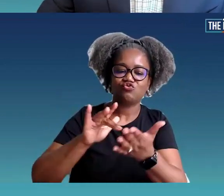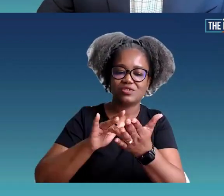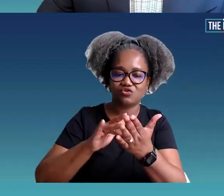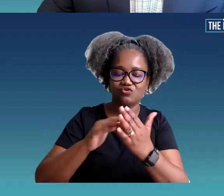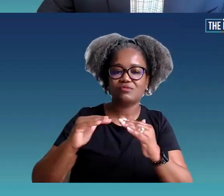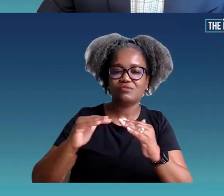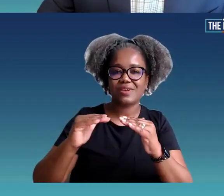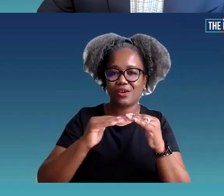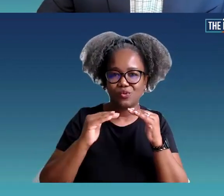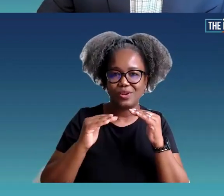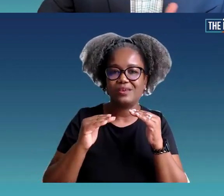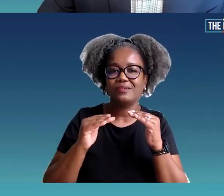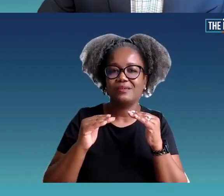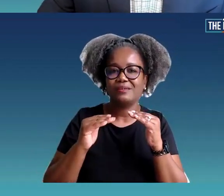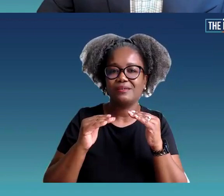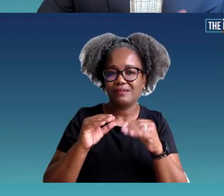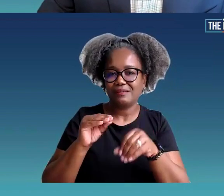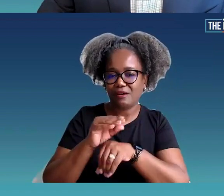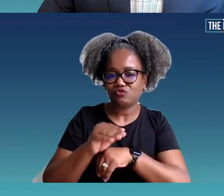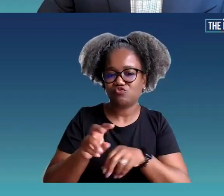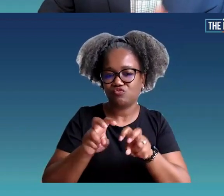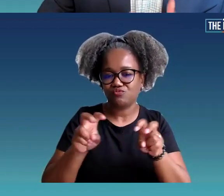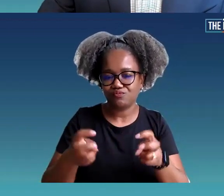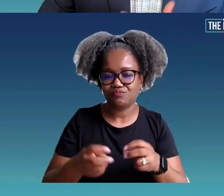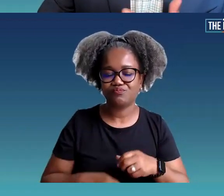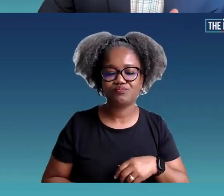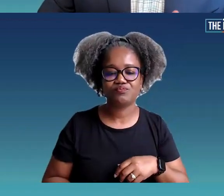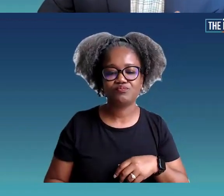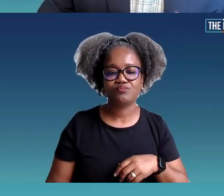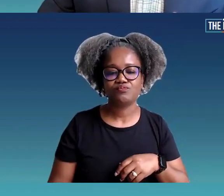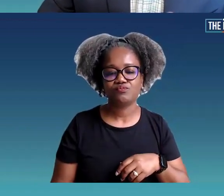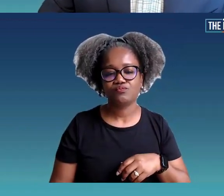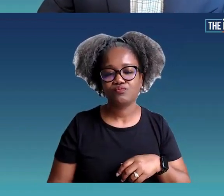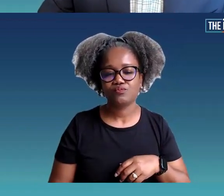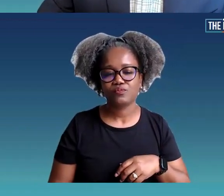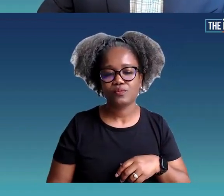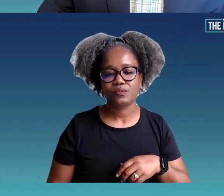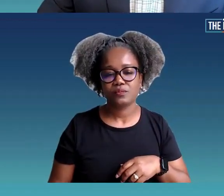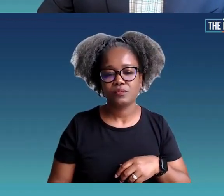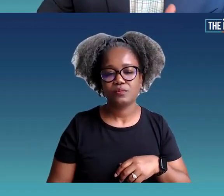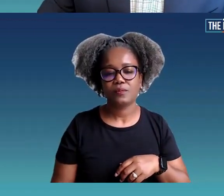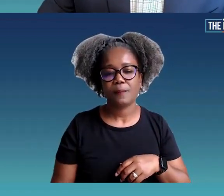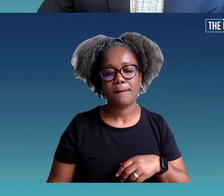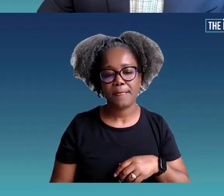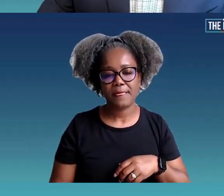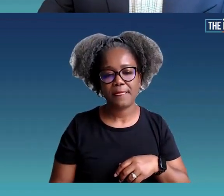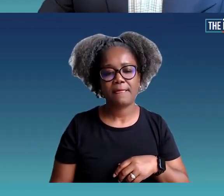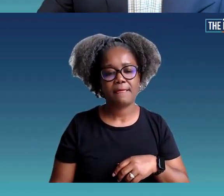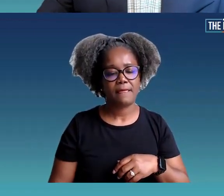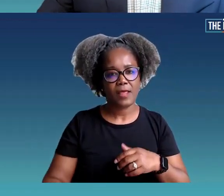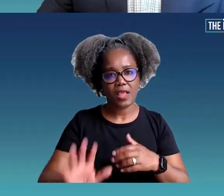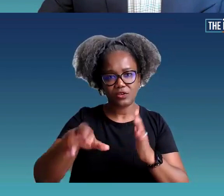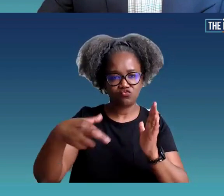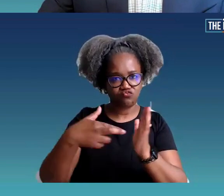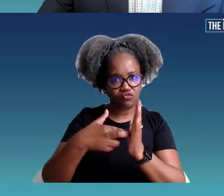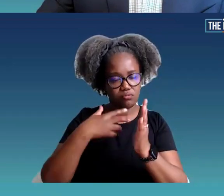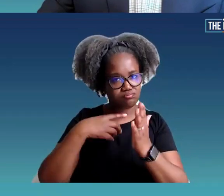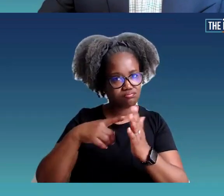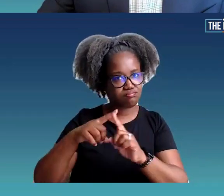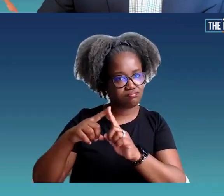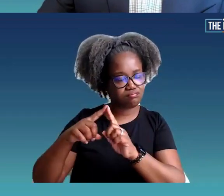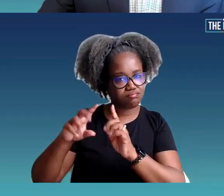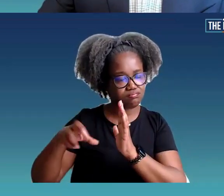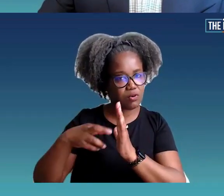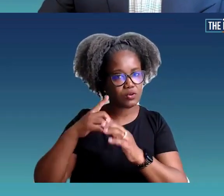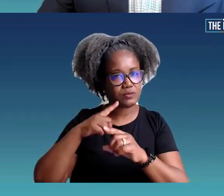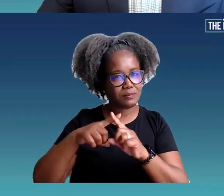practitioner, learning firsthand how real-world issues led to variations in care. And as a founding member of the Greensboro Health